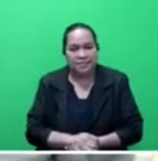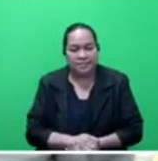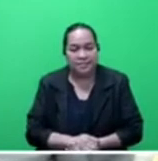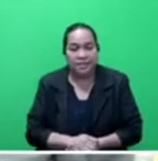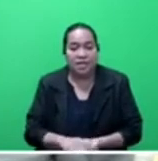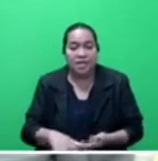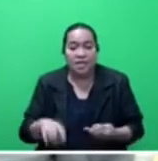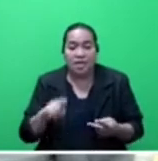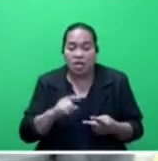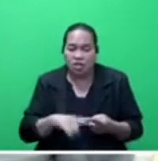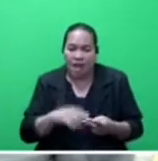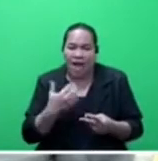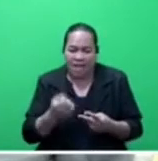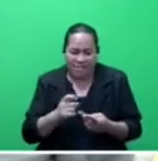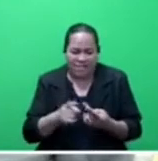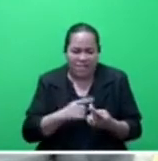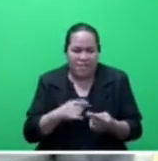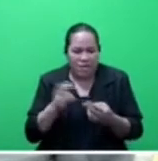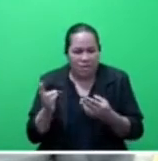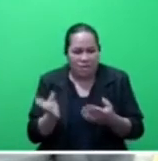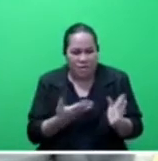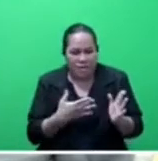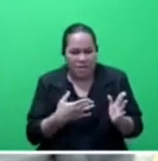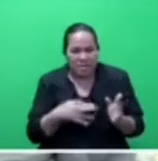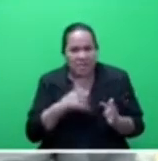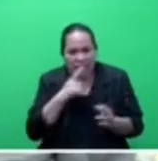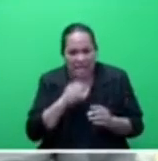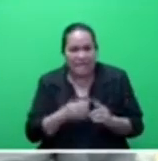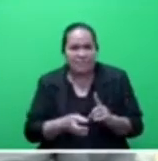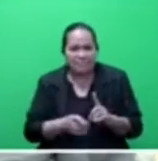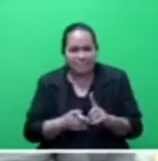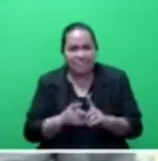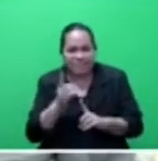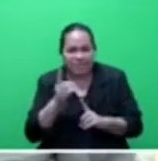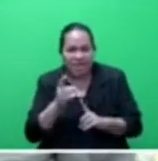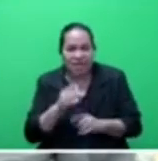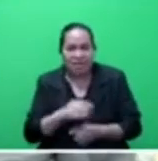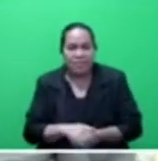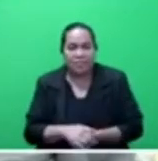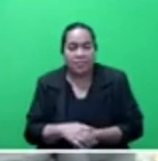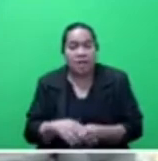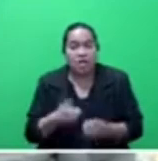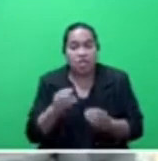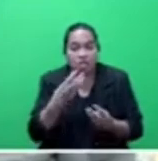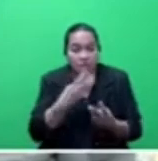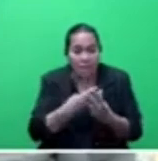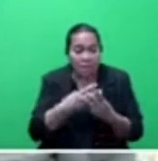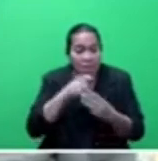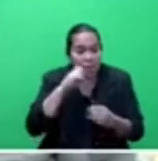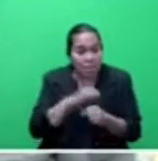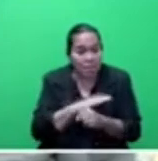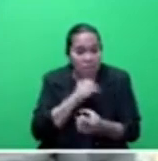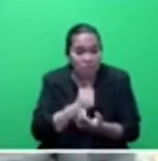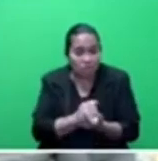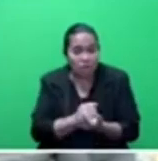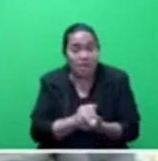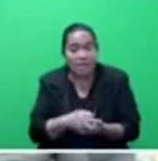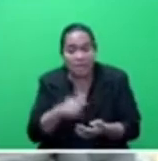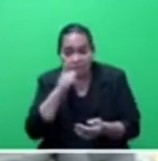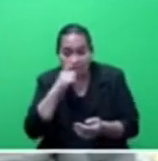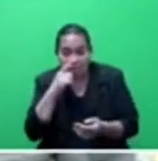can be developed, and SODELPA will make sense of all this. SODELPA will ensure that we stay only with Fiji residents in the